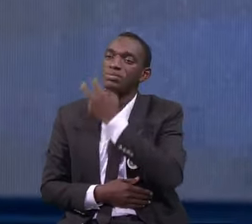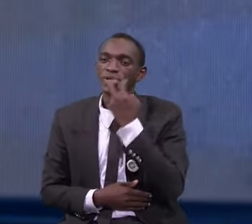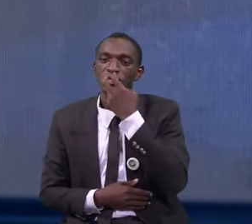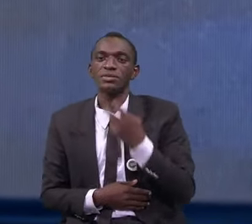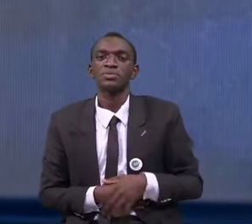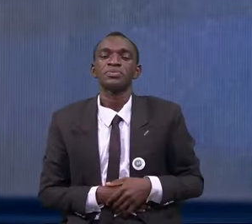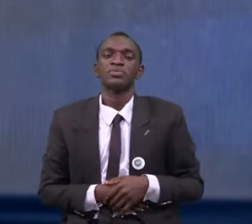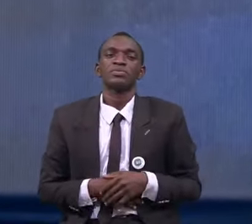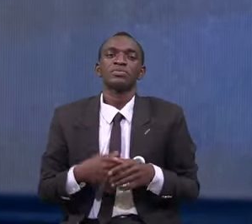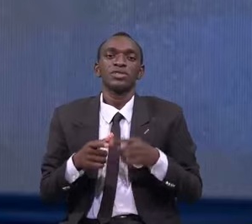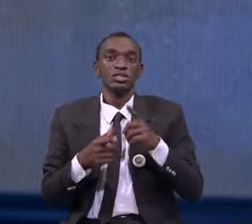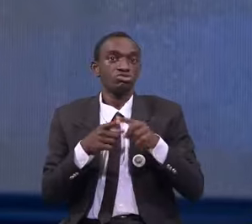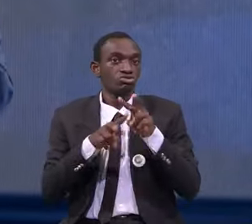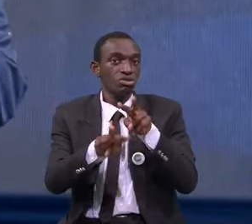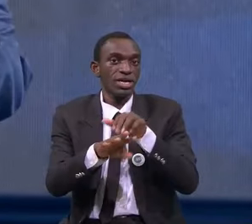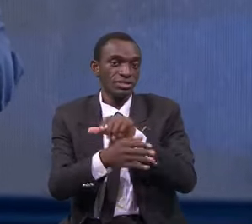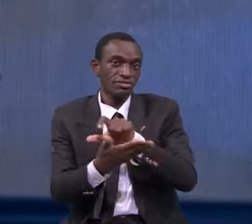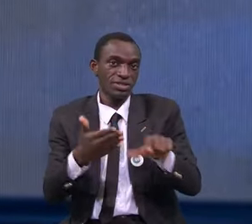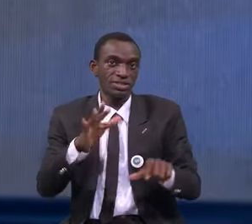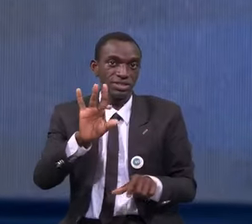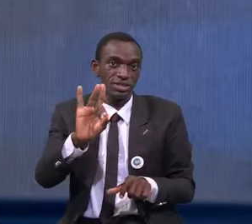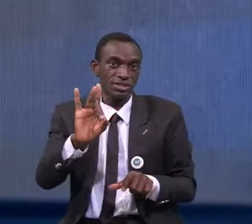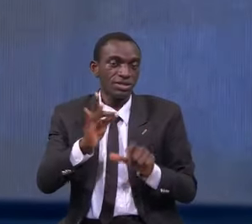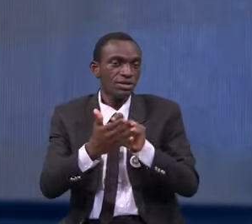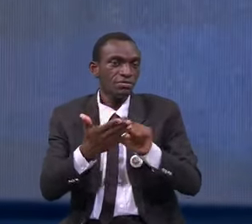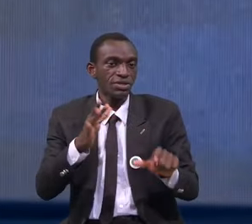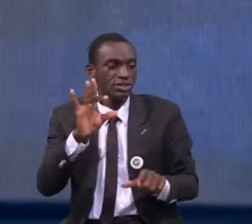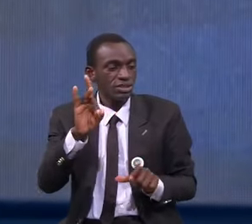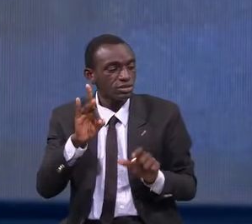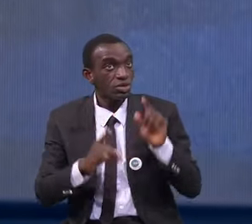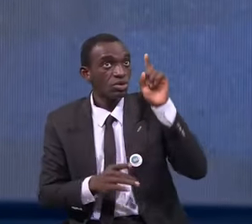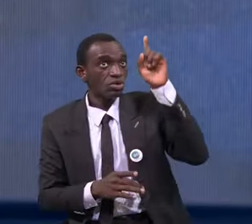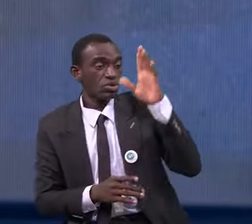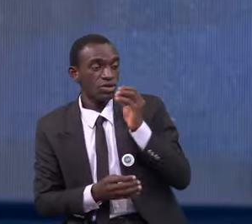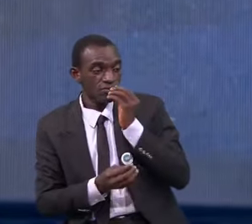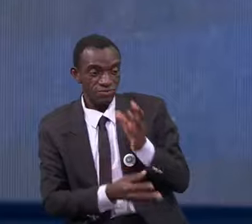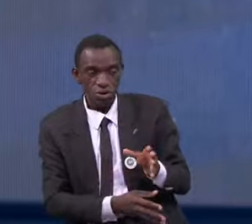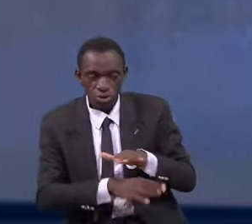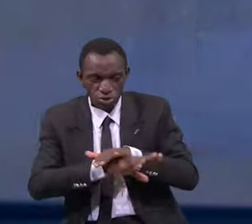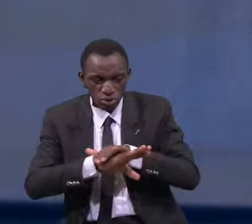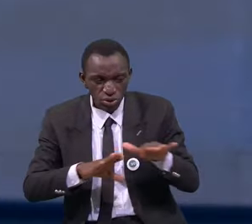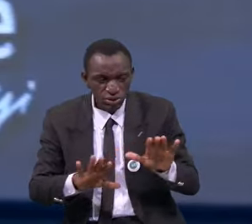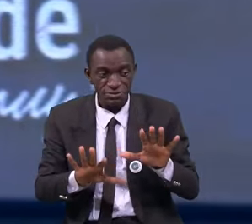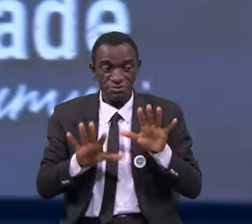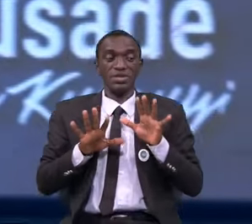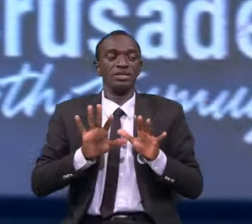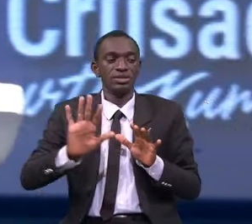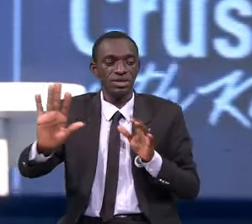Look at verse 8. In verse 8, be not afraid of their faces.